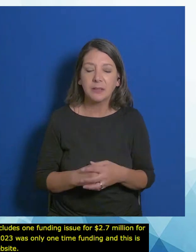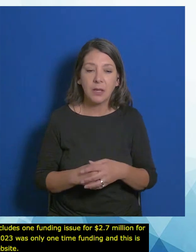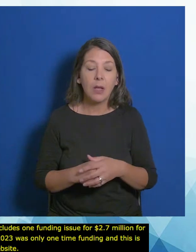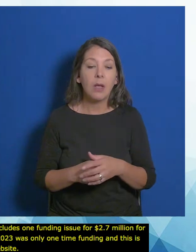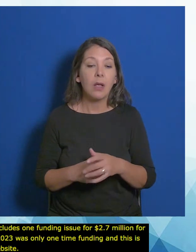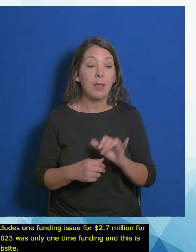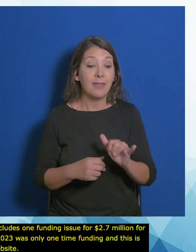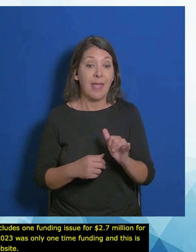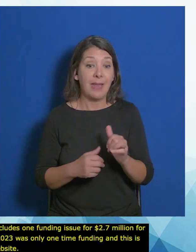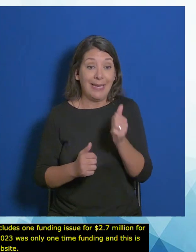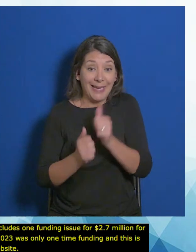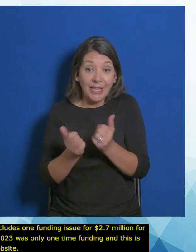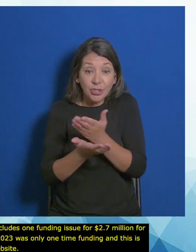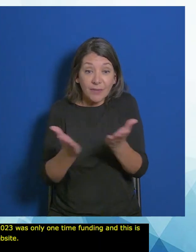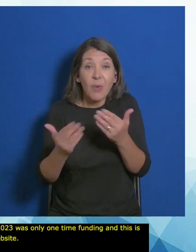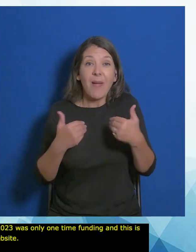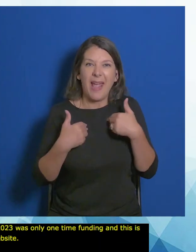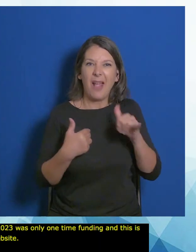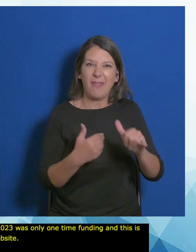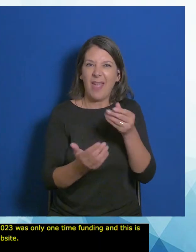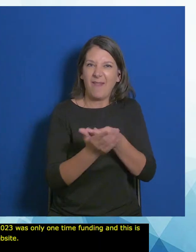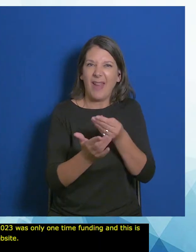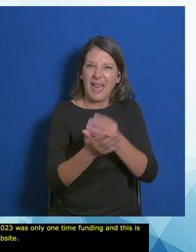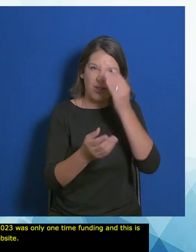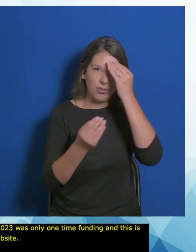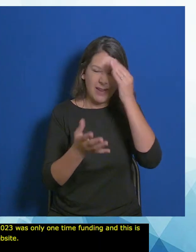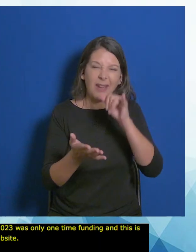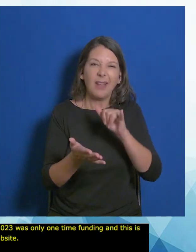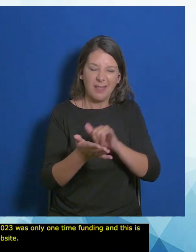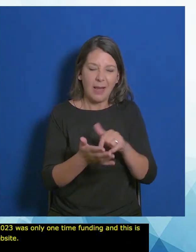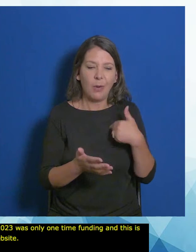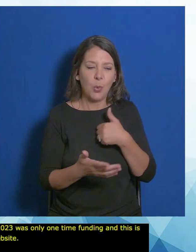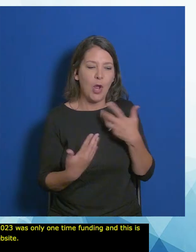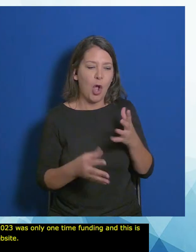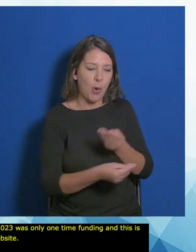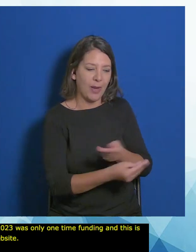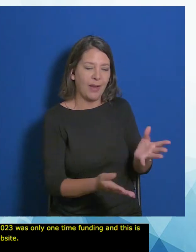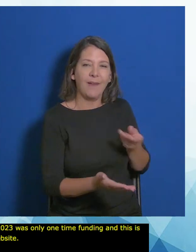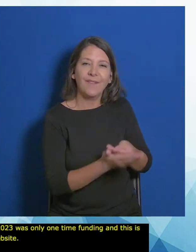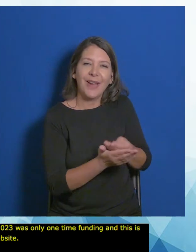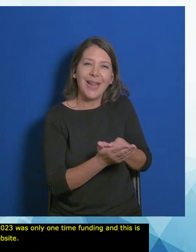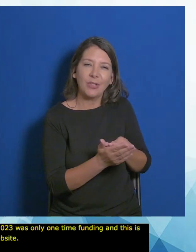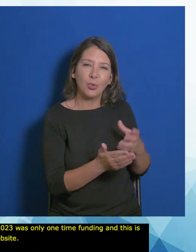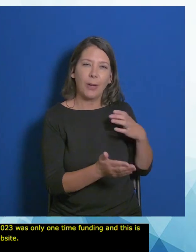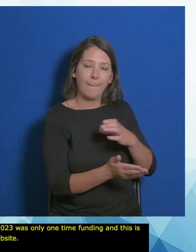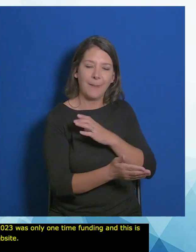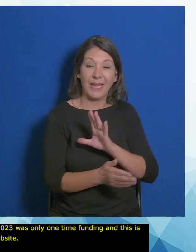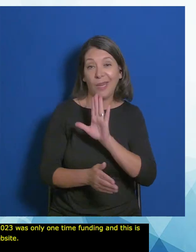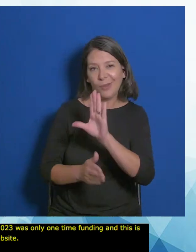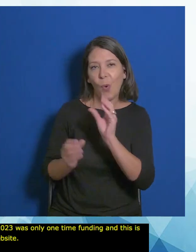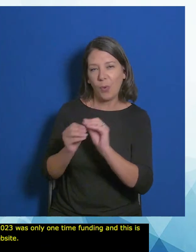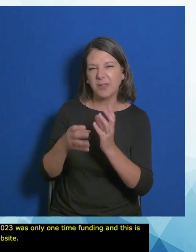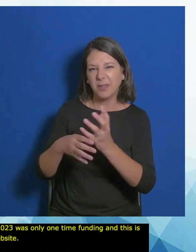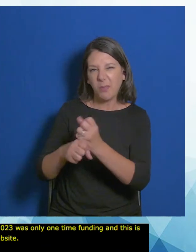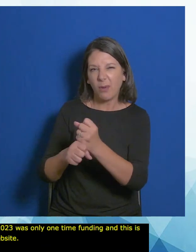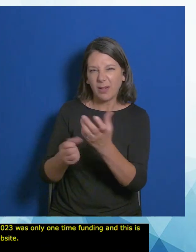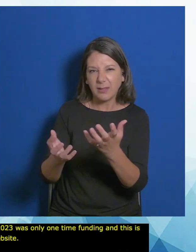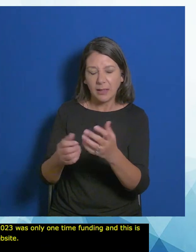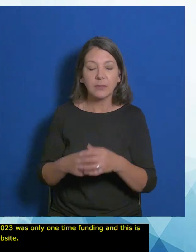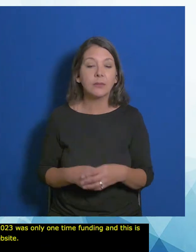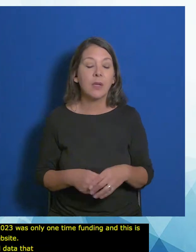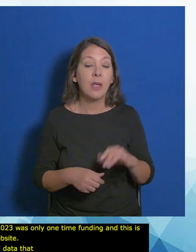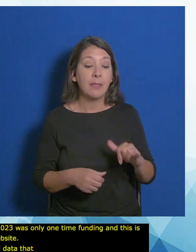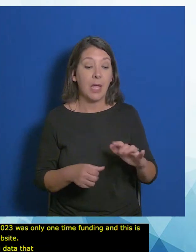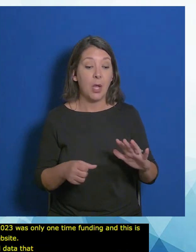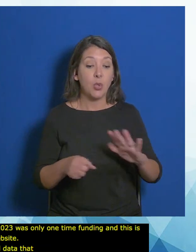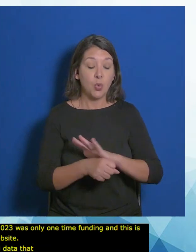Provided to each of you is the same financial data that was provided to the Finance Committee, but in a more condensed version. The total student